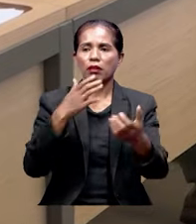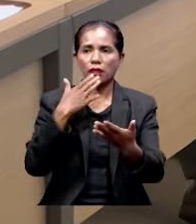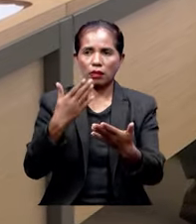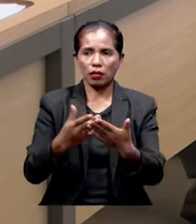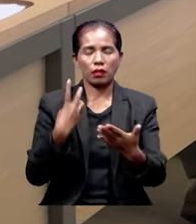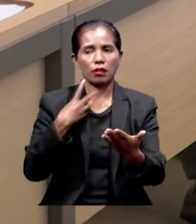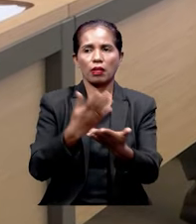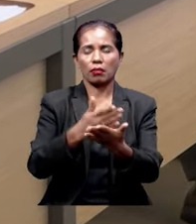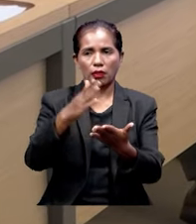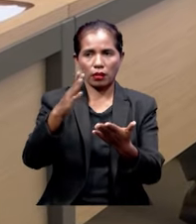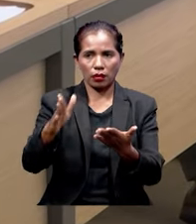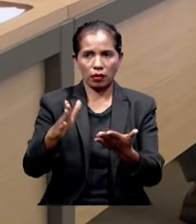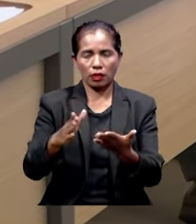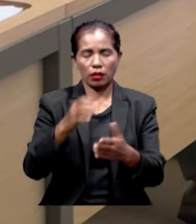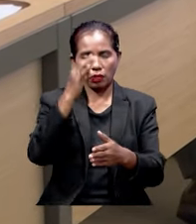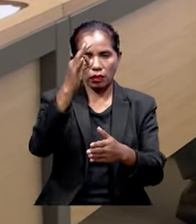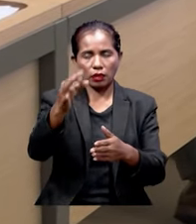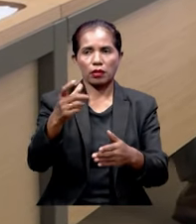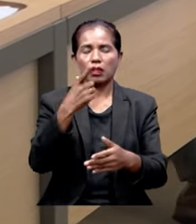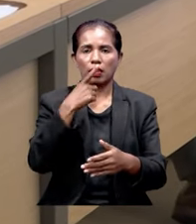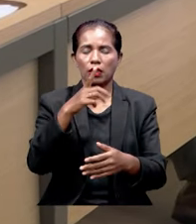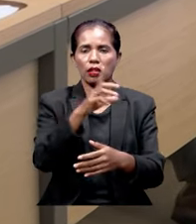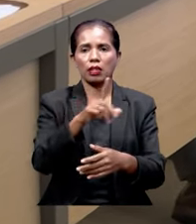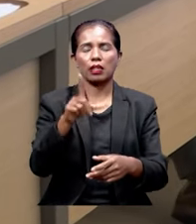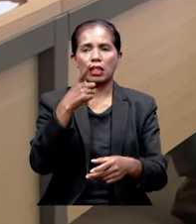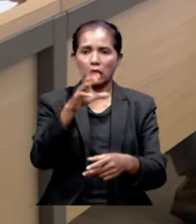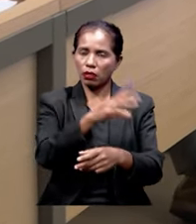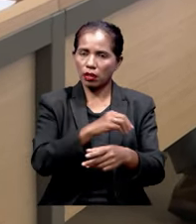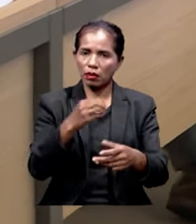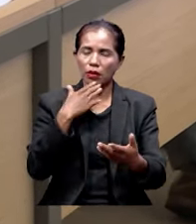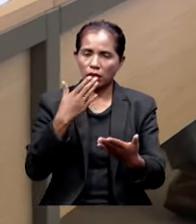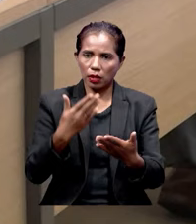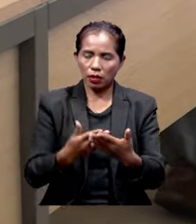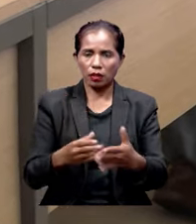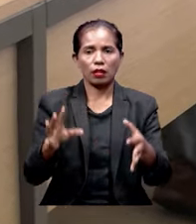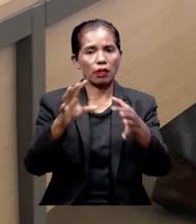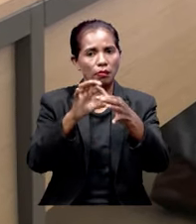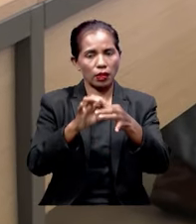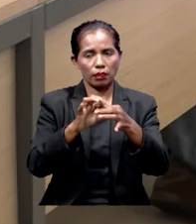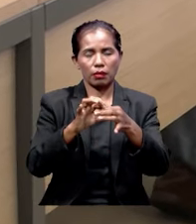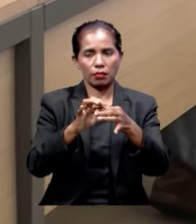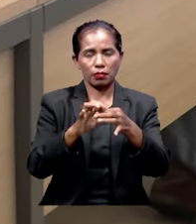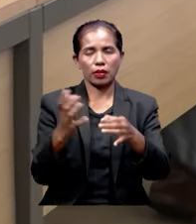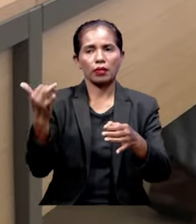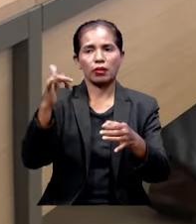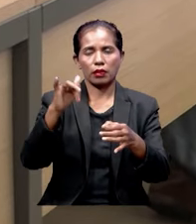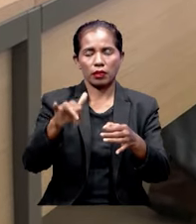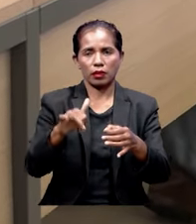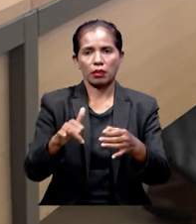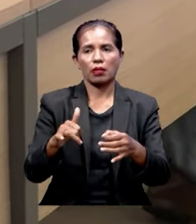common heritage and official language, which is reflected in our common membership of the Community of Portuguese Language